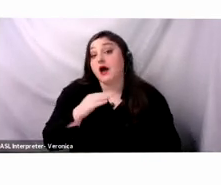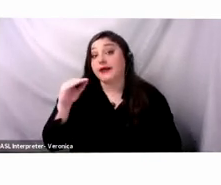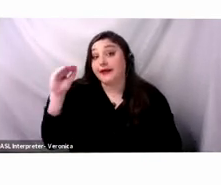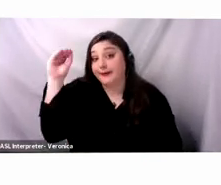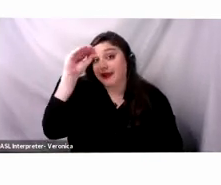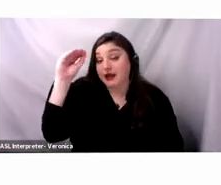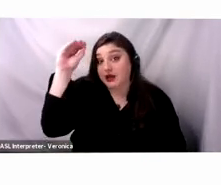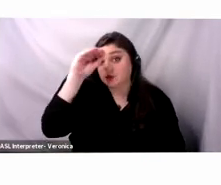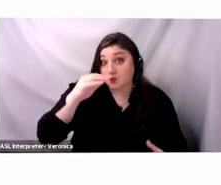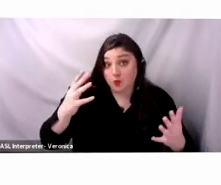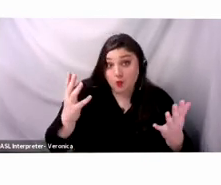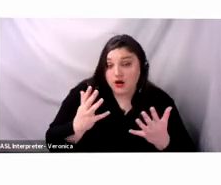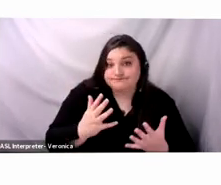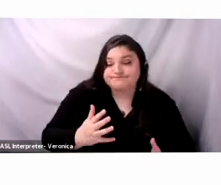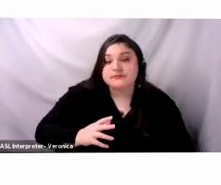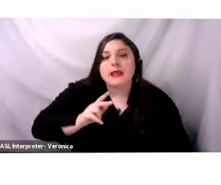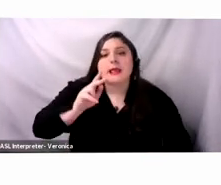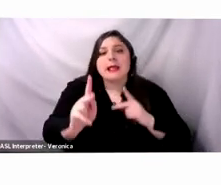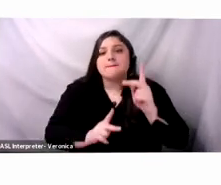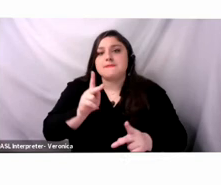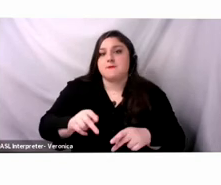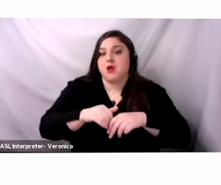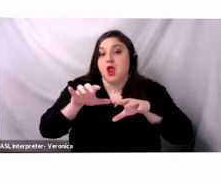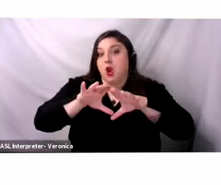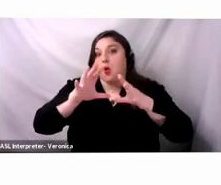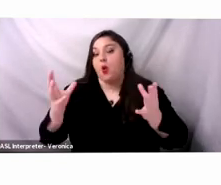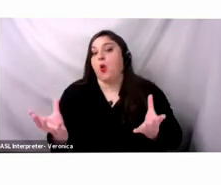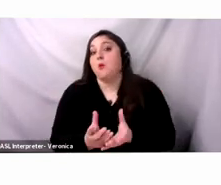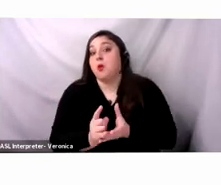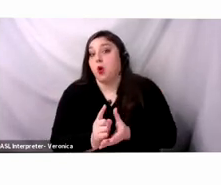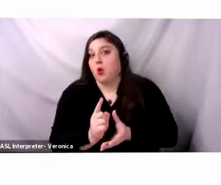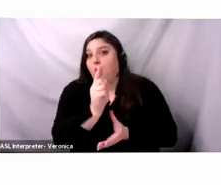start questioning the things that